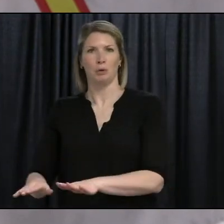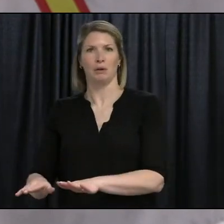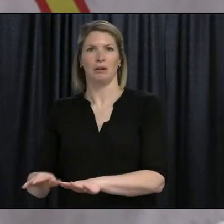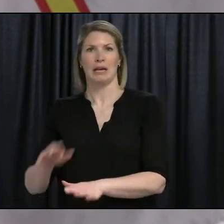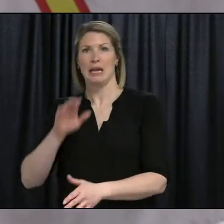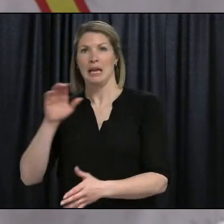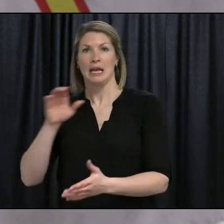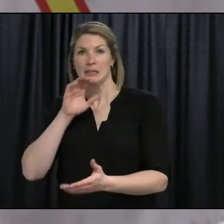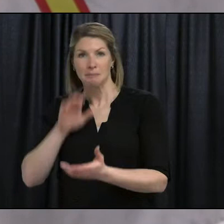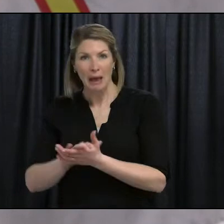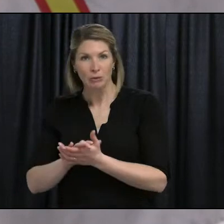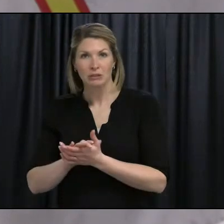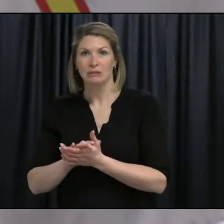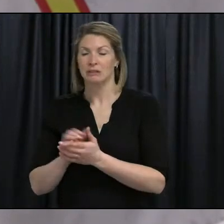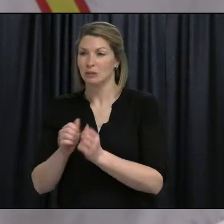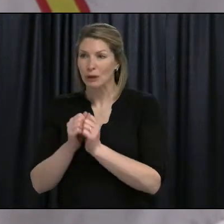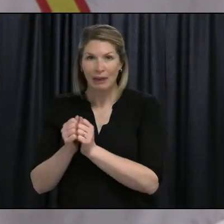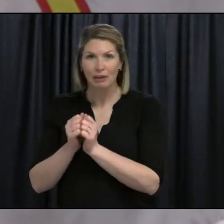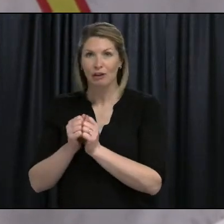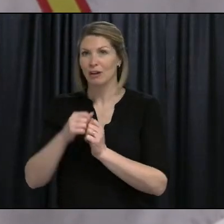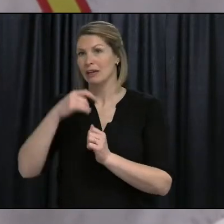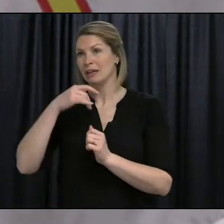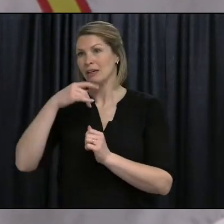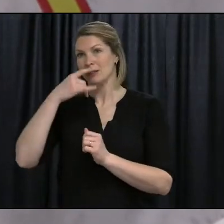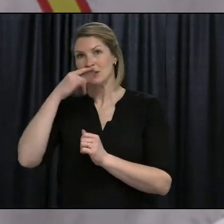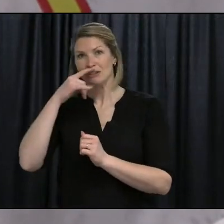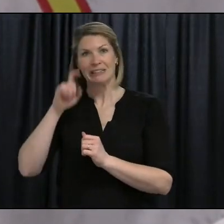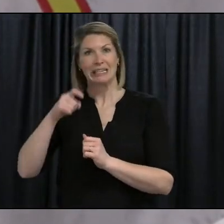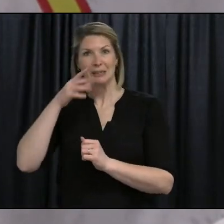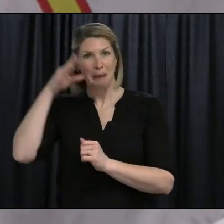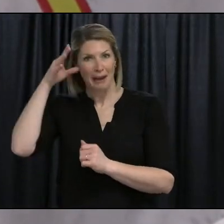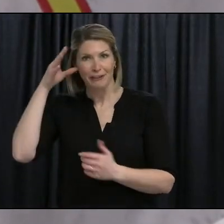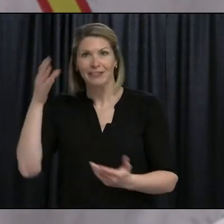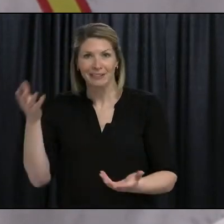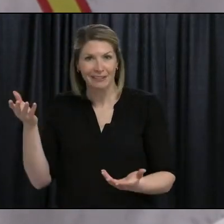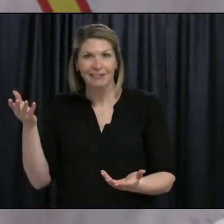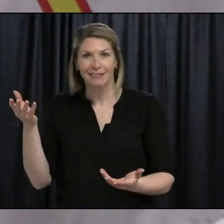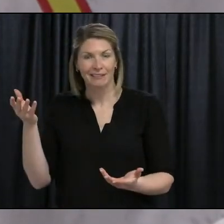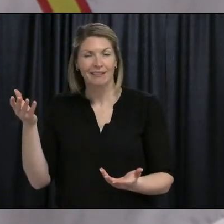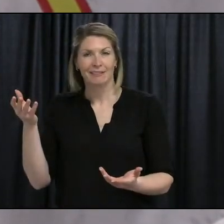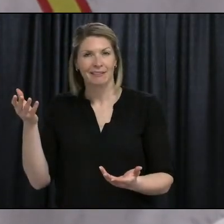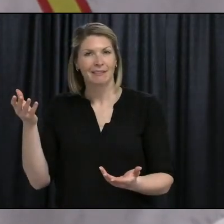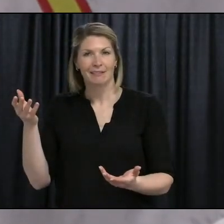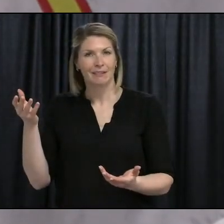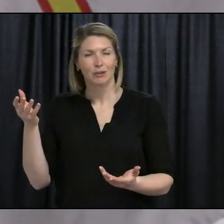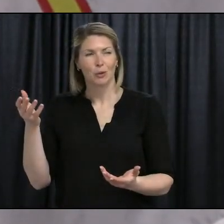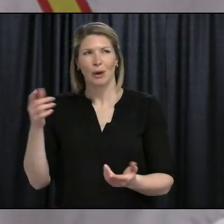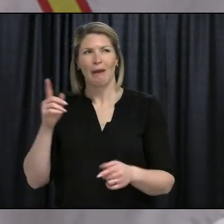spouses to be together. It's important for children to have their parents around. So I think this is,